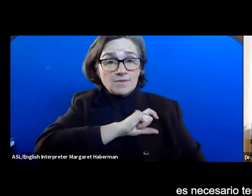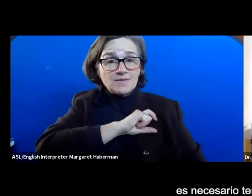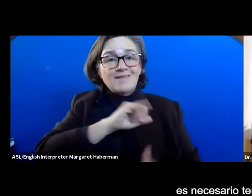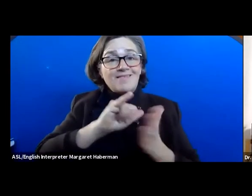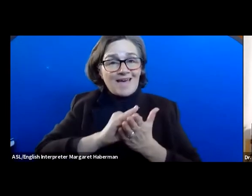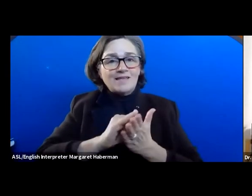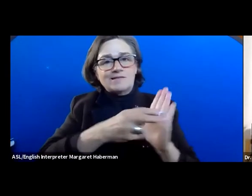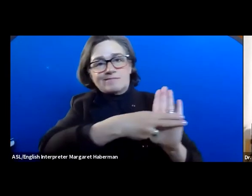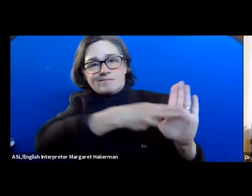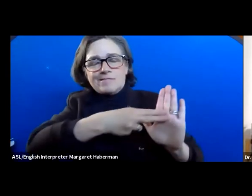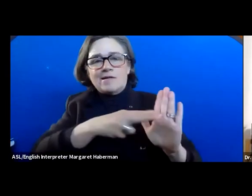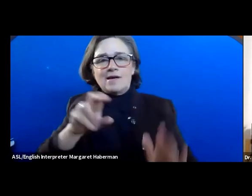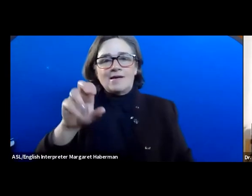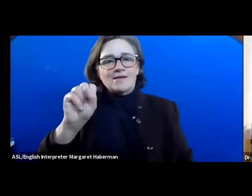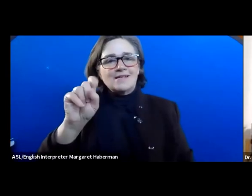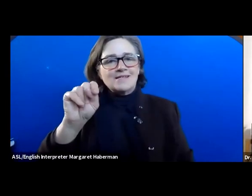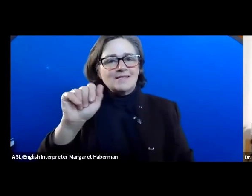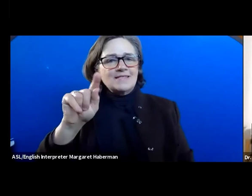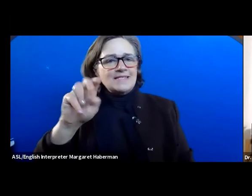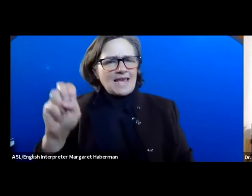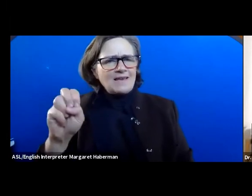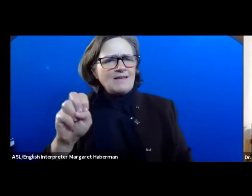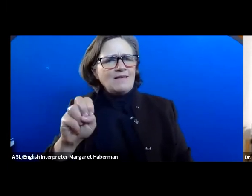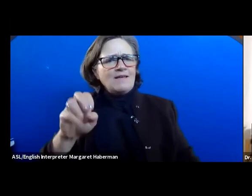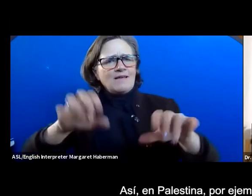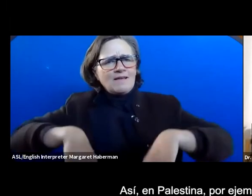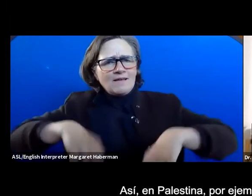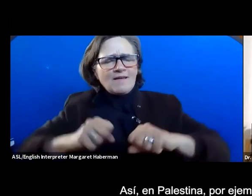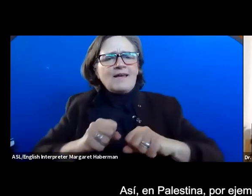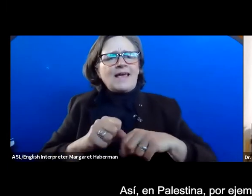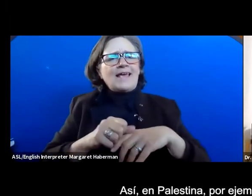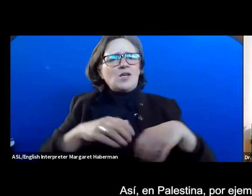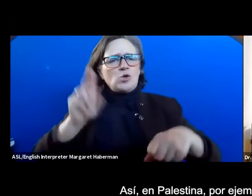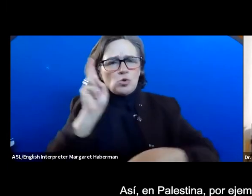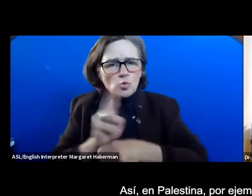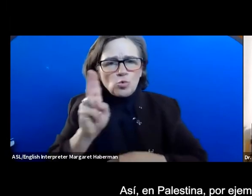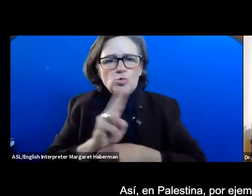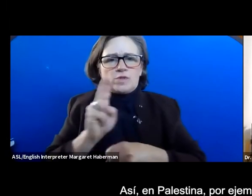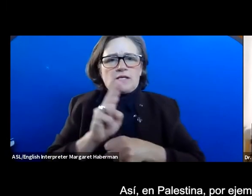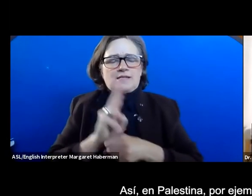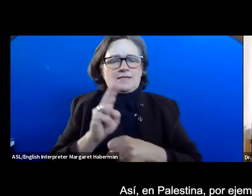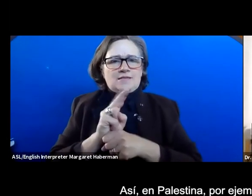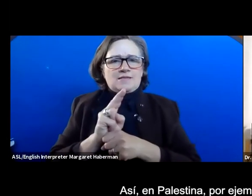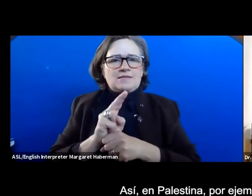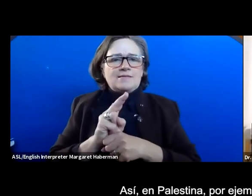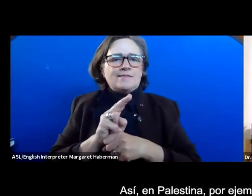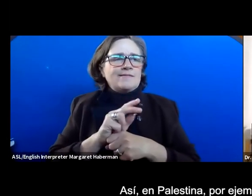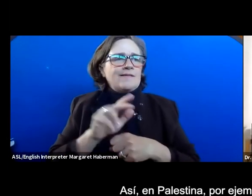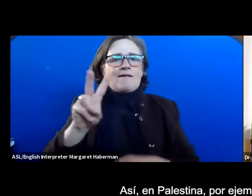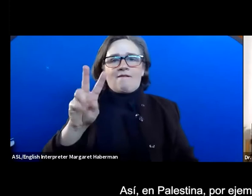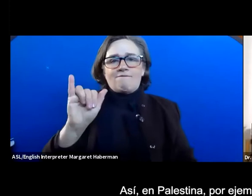it does. The state does that. It's violent. So in Palestine, for example, when the